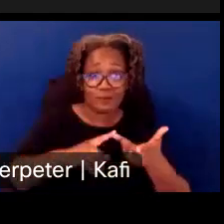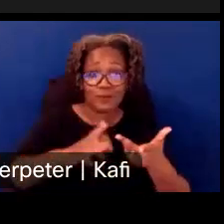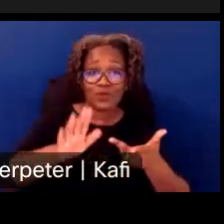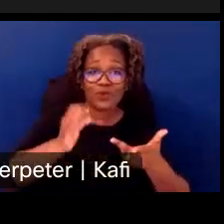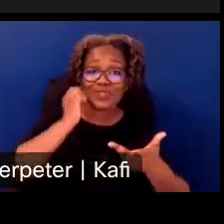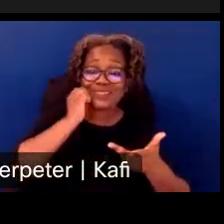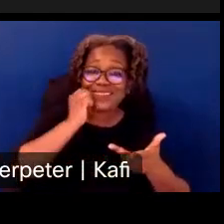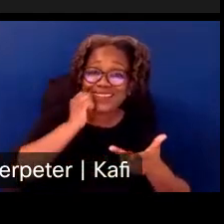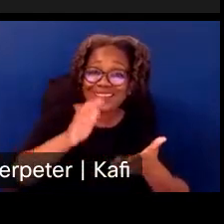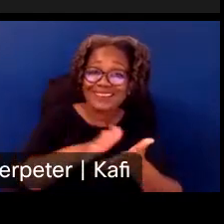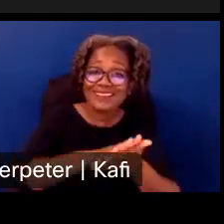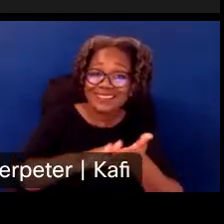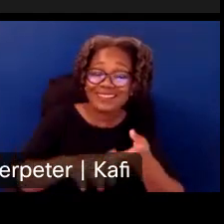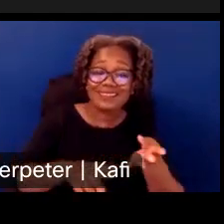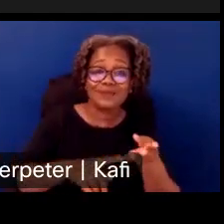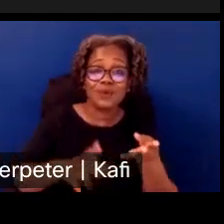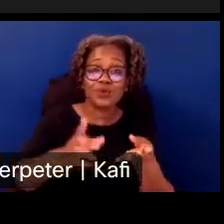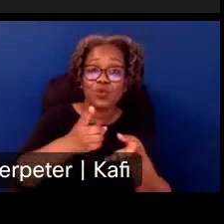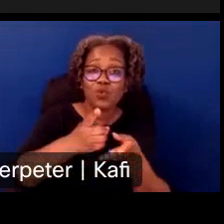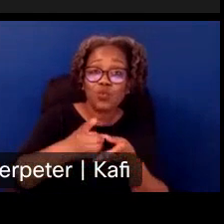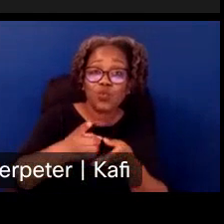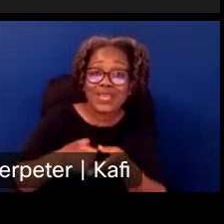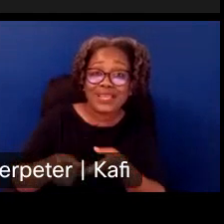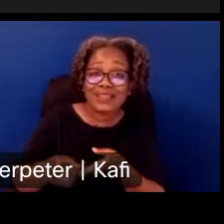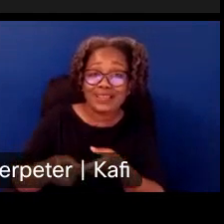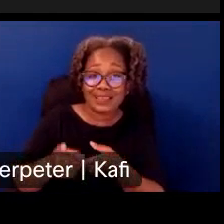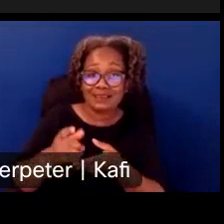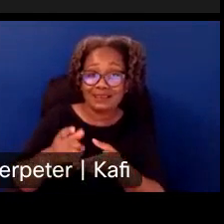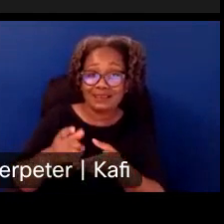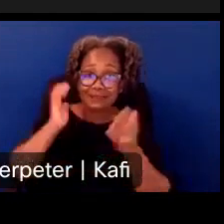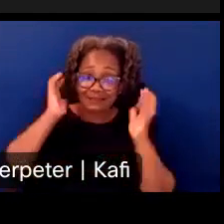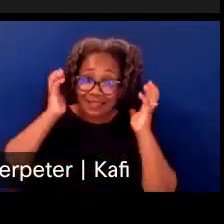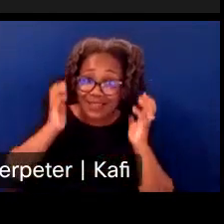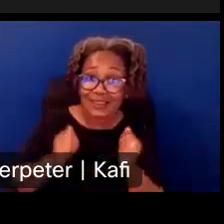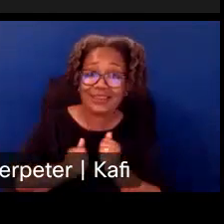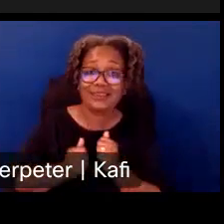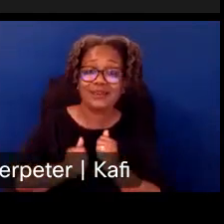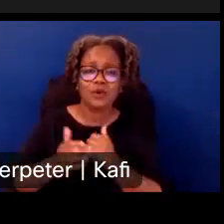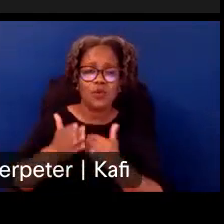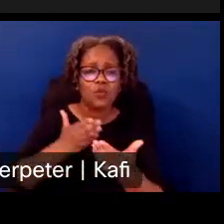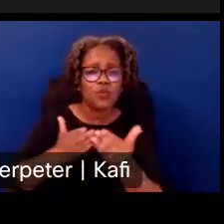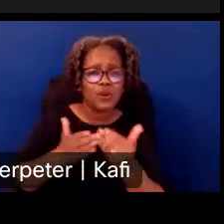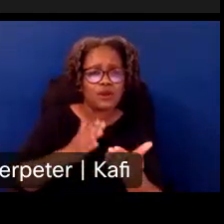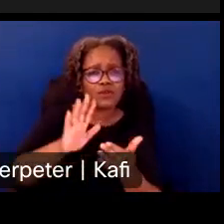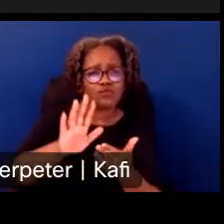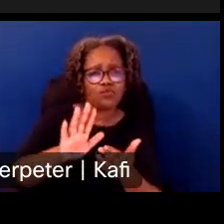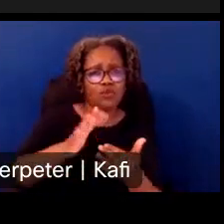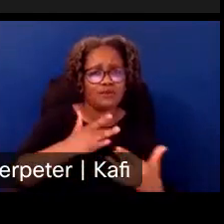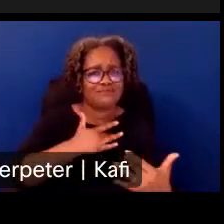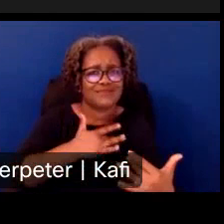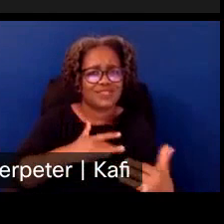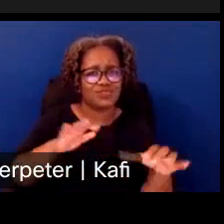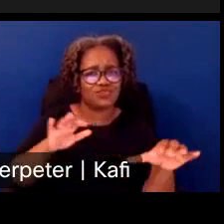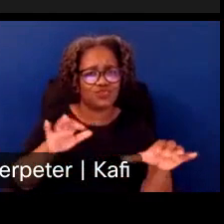times is going to be dictated by the type of environment that you're in. A person who isn't in an office environment